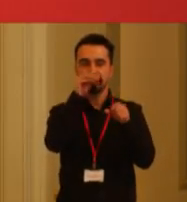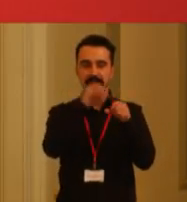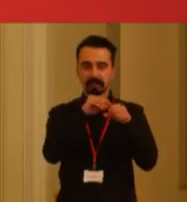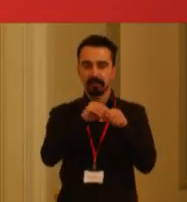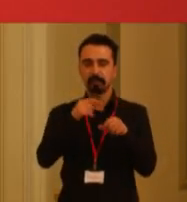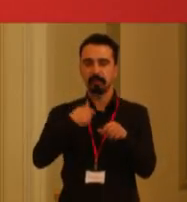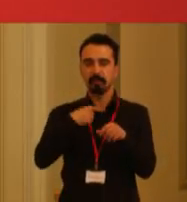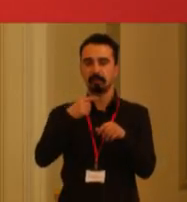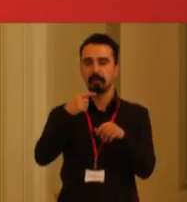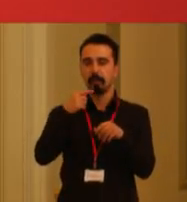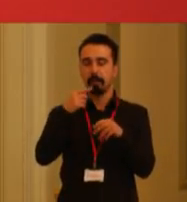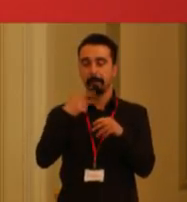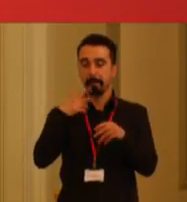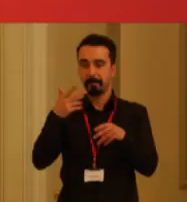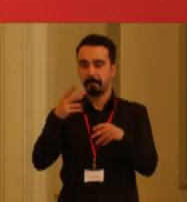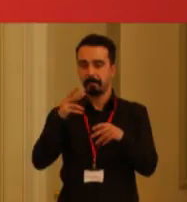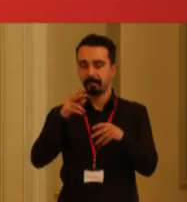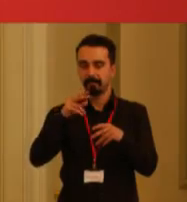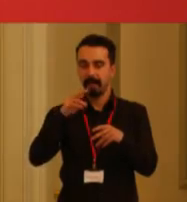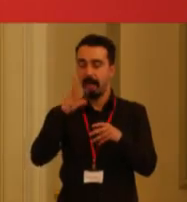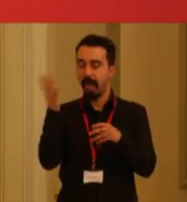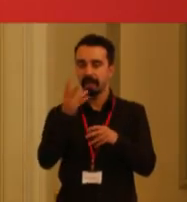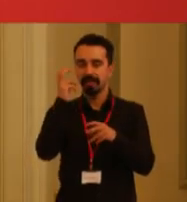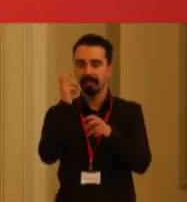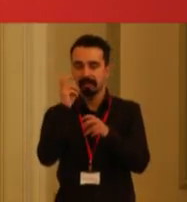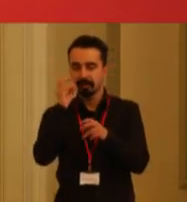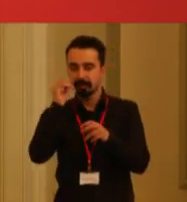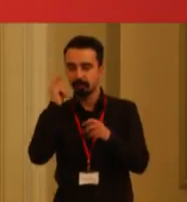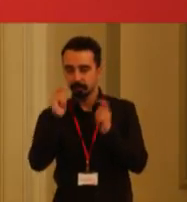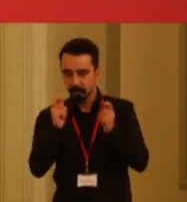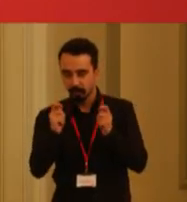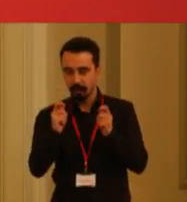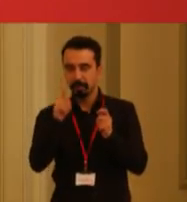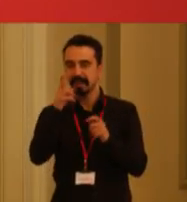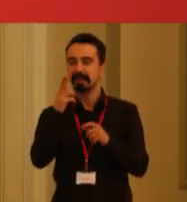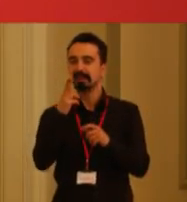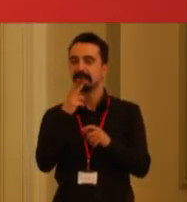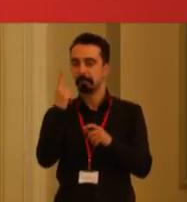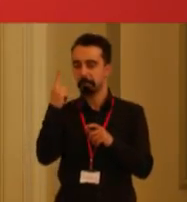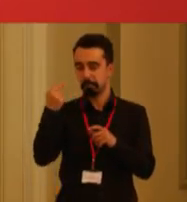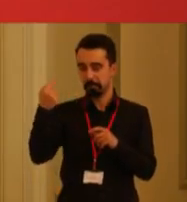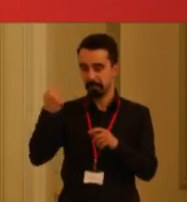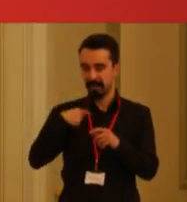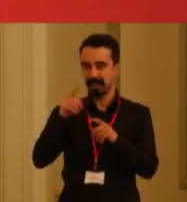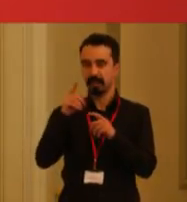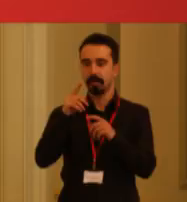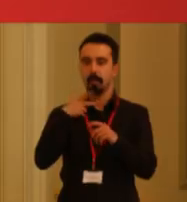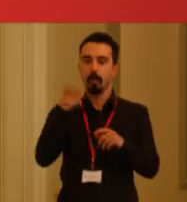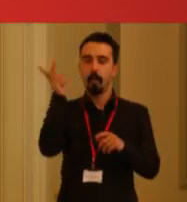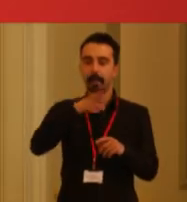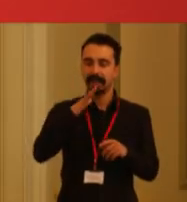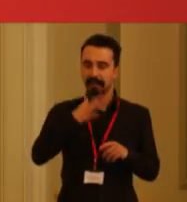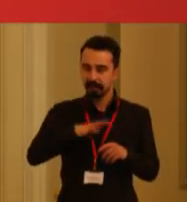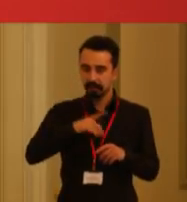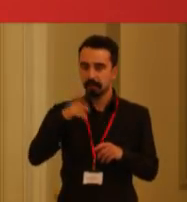at Rachel, like my adventure with regards to my editorial task is, there